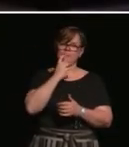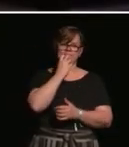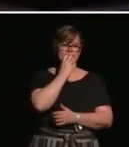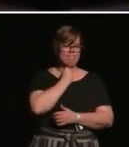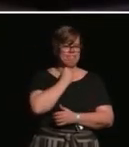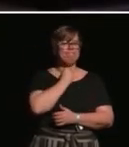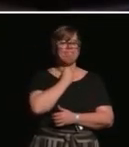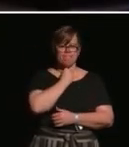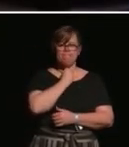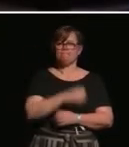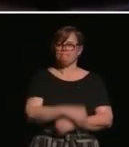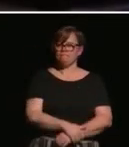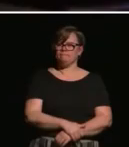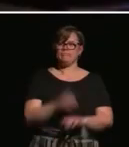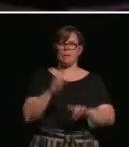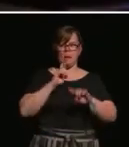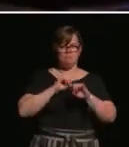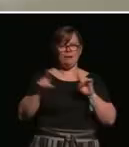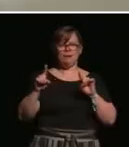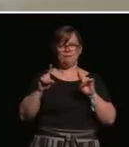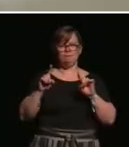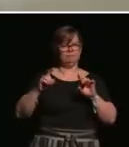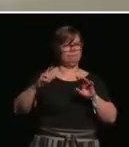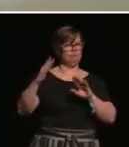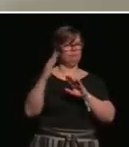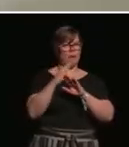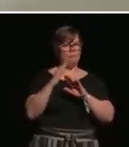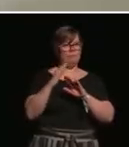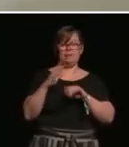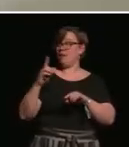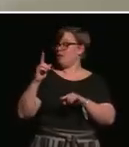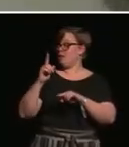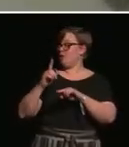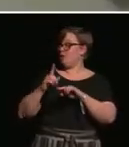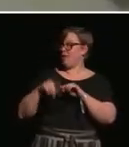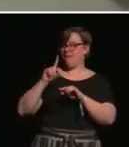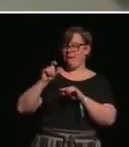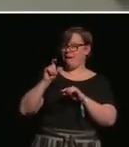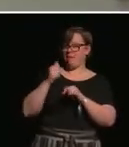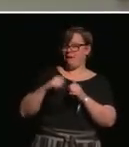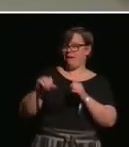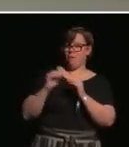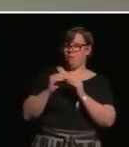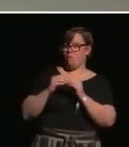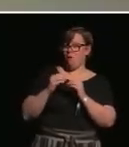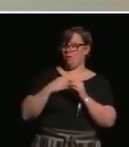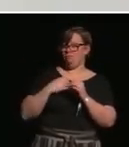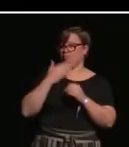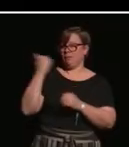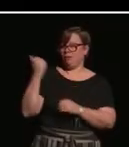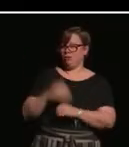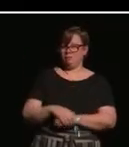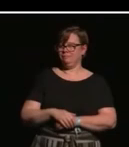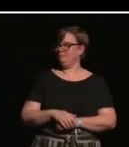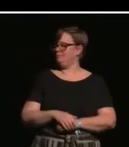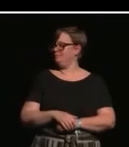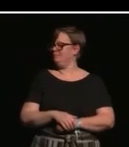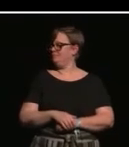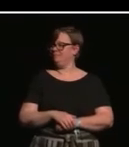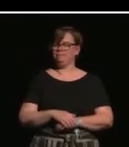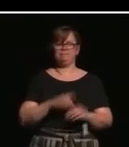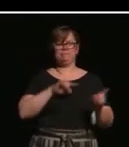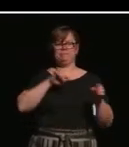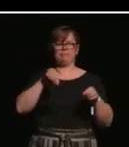says, "but a grand one." I mean, you can't ask any more than that. They call and say, "Come dance with